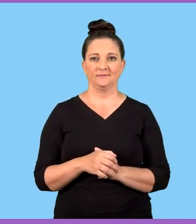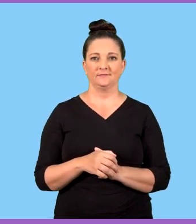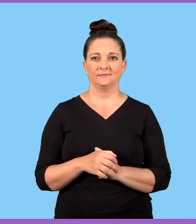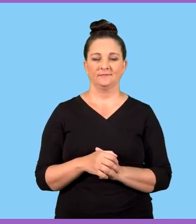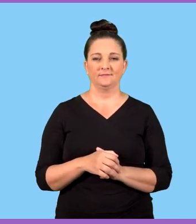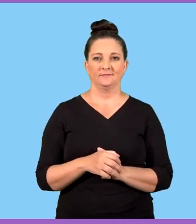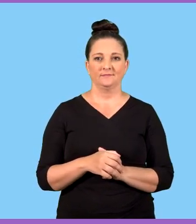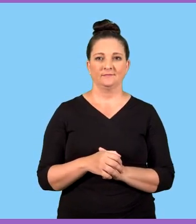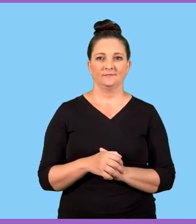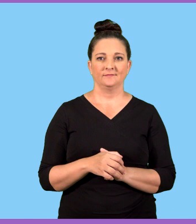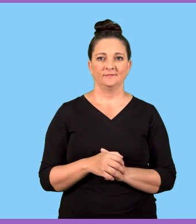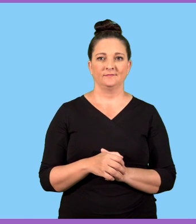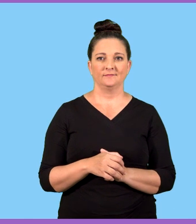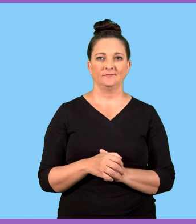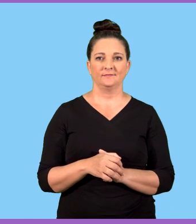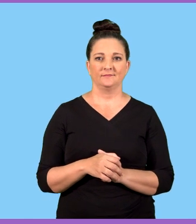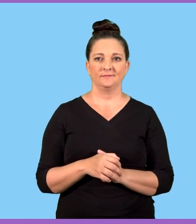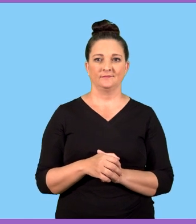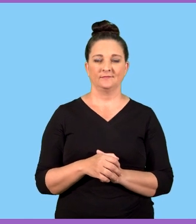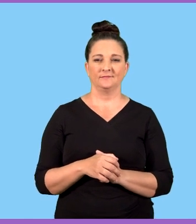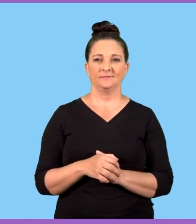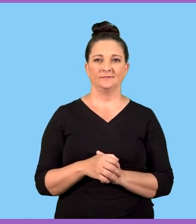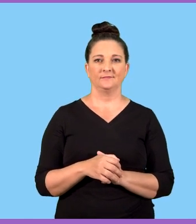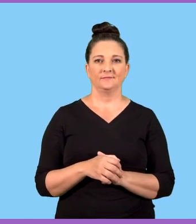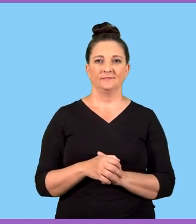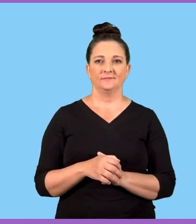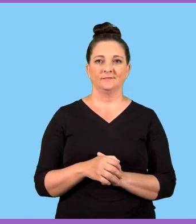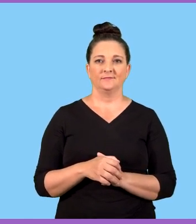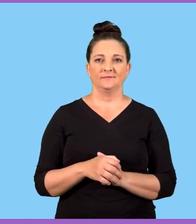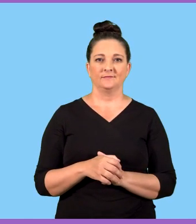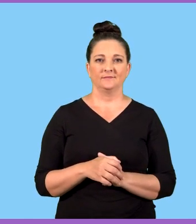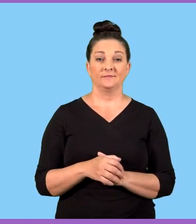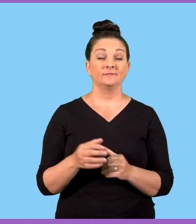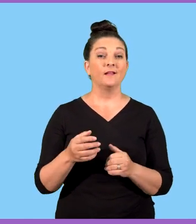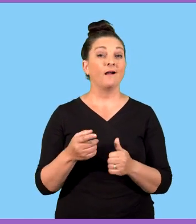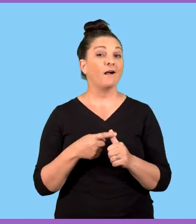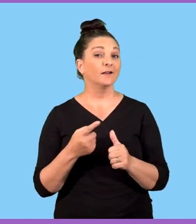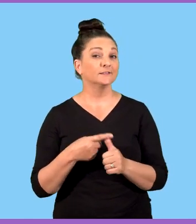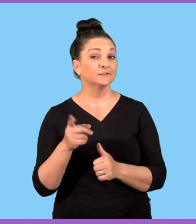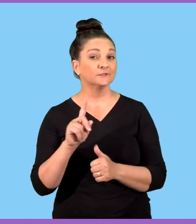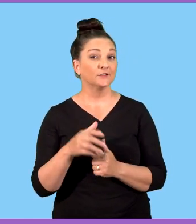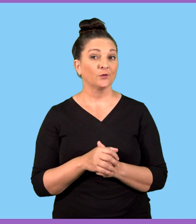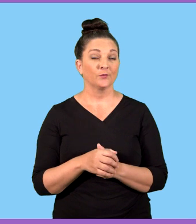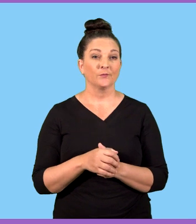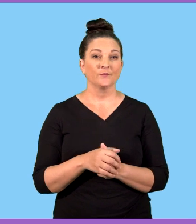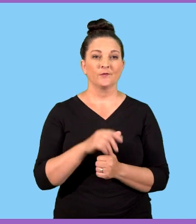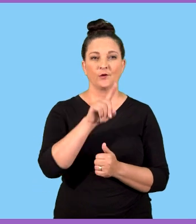Let's get that guy going. 9 times 2. Okay, and that gives me